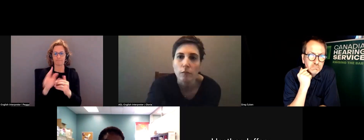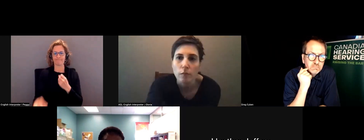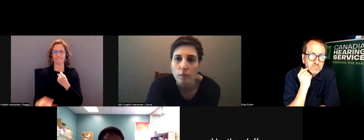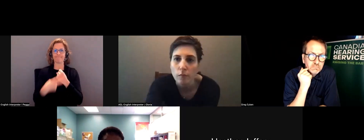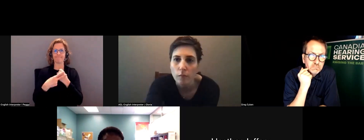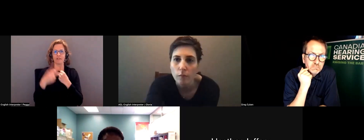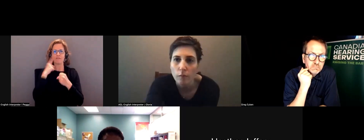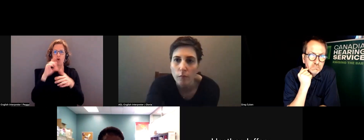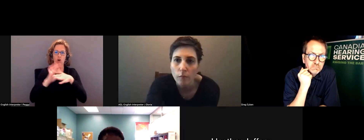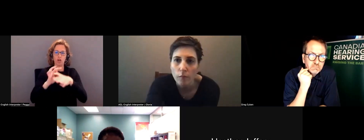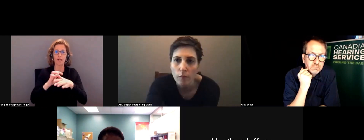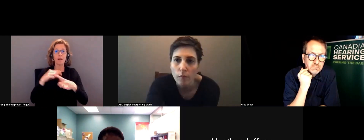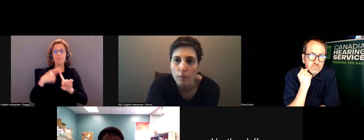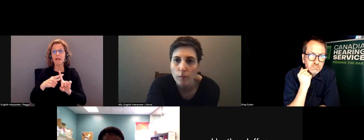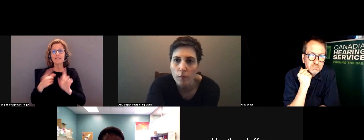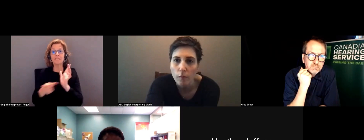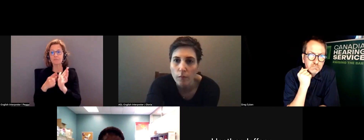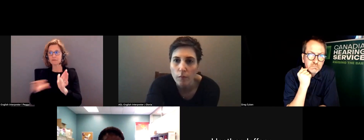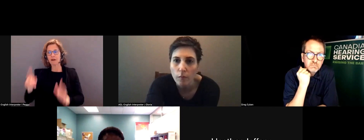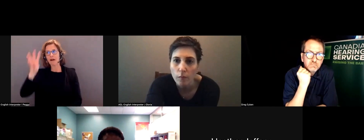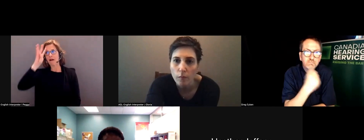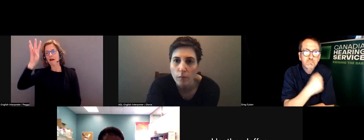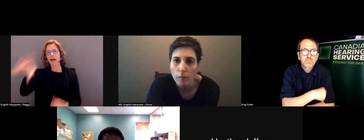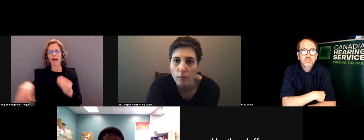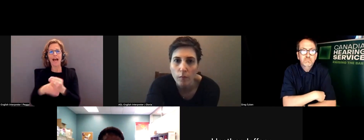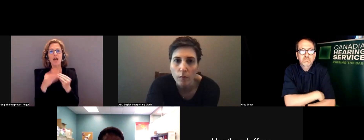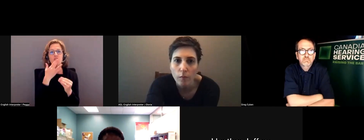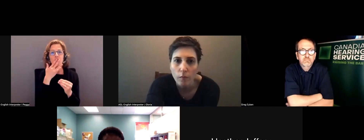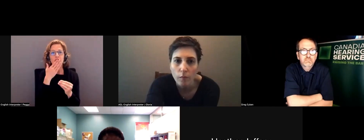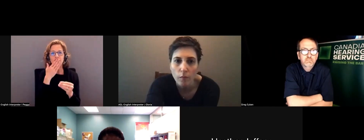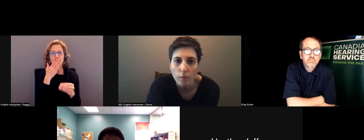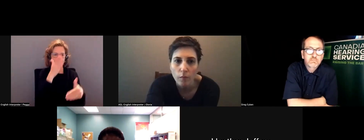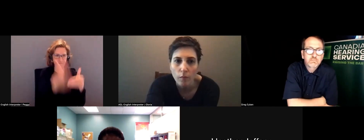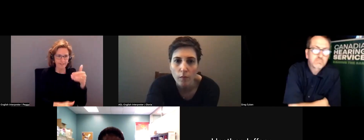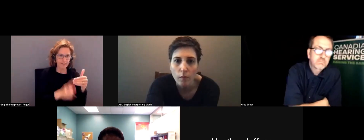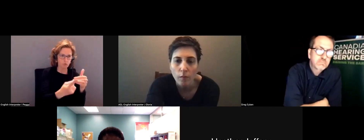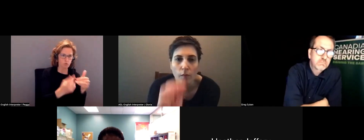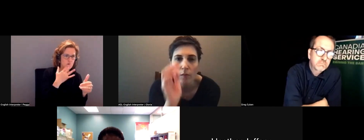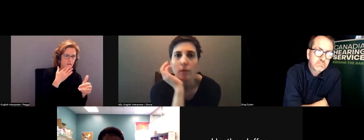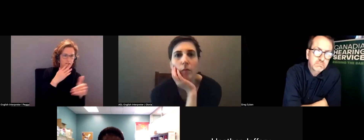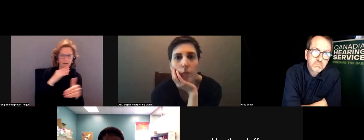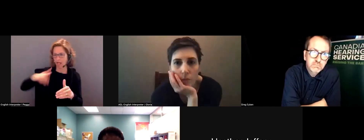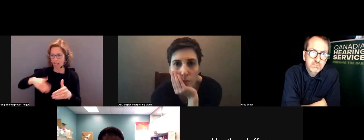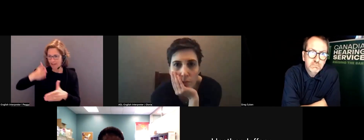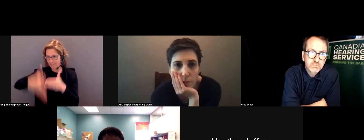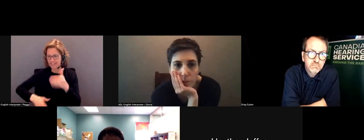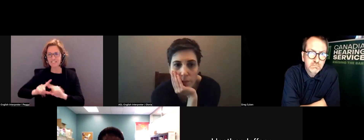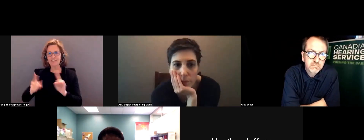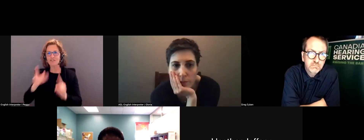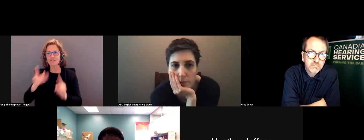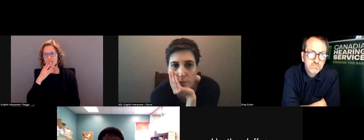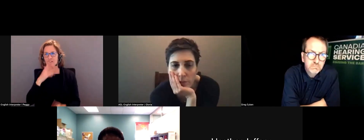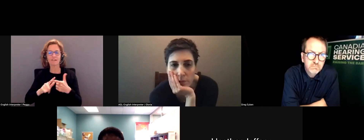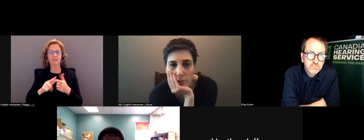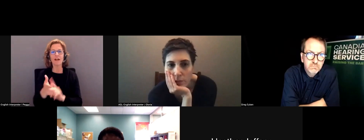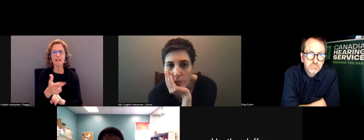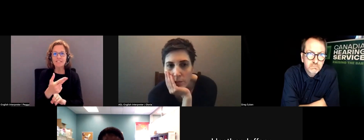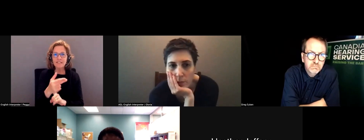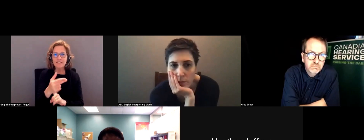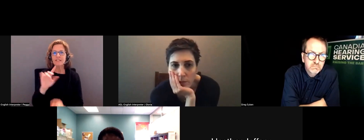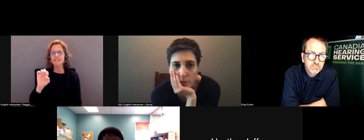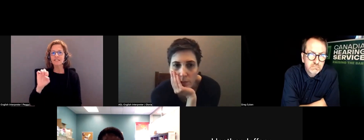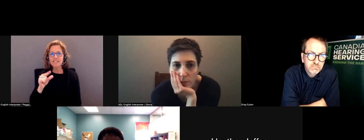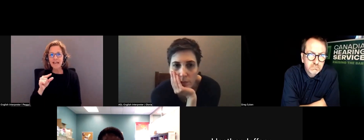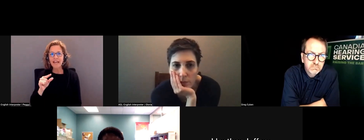right? The color coding, the file naming, documentation to go with that, to remember or to make sure that everybody's following